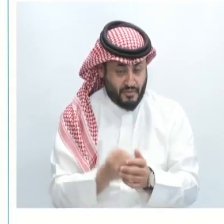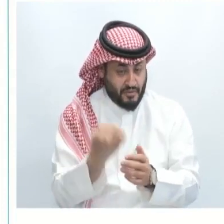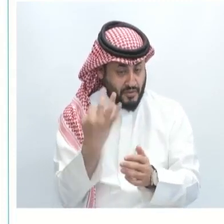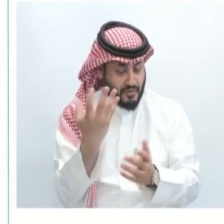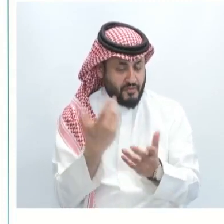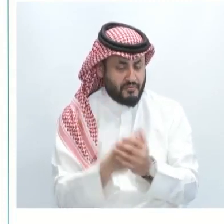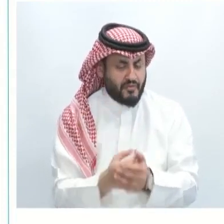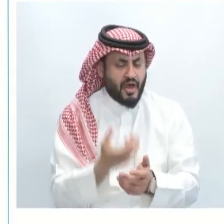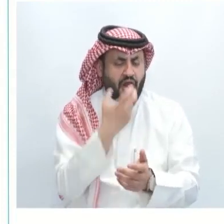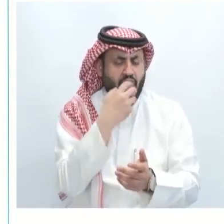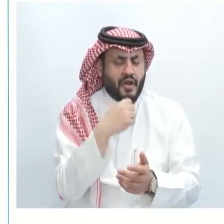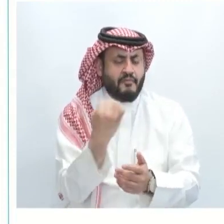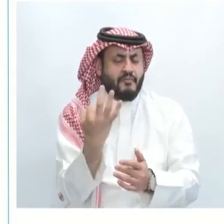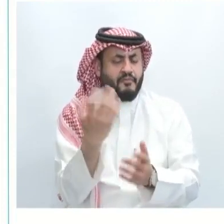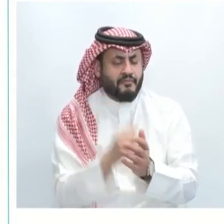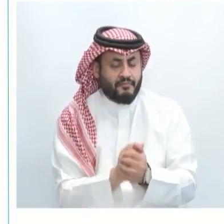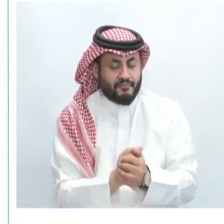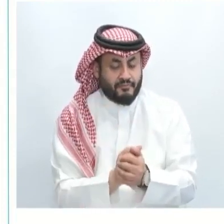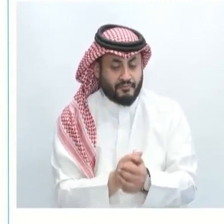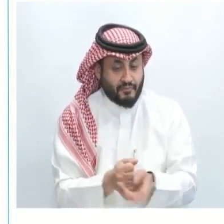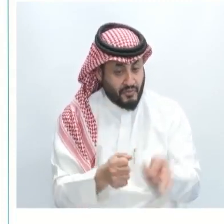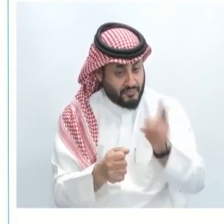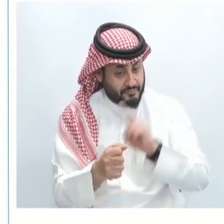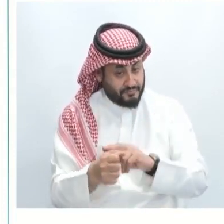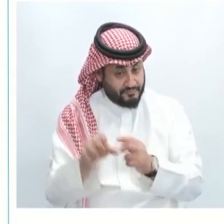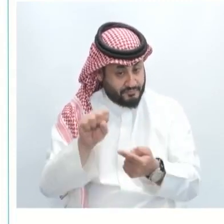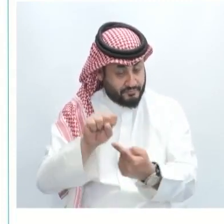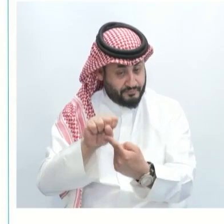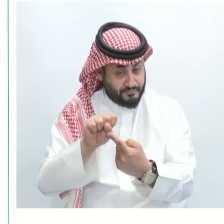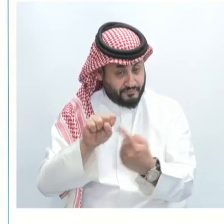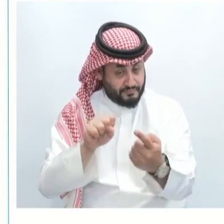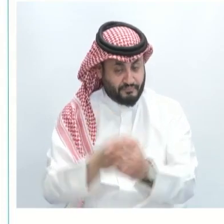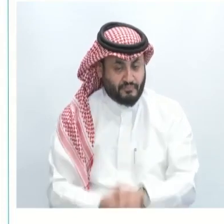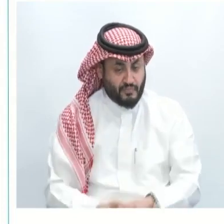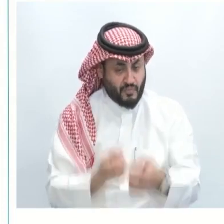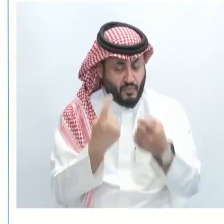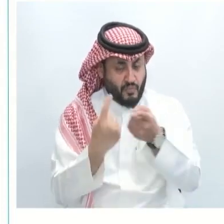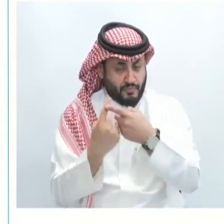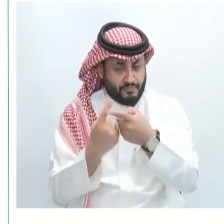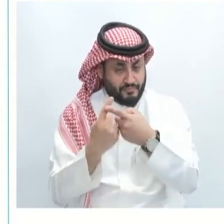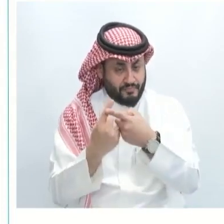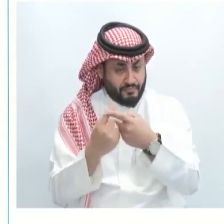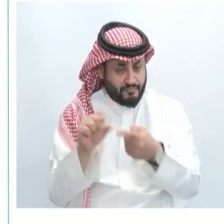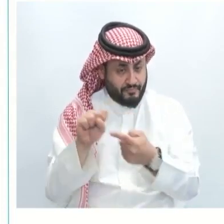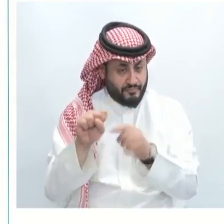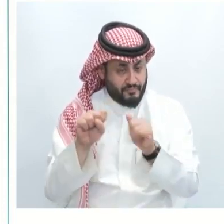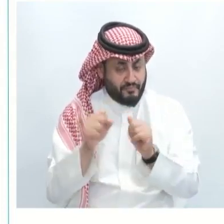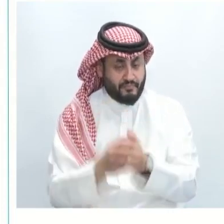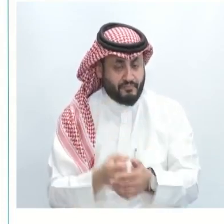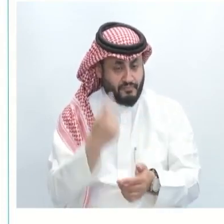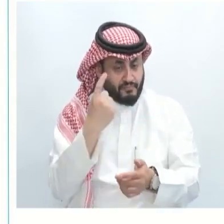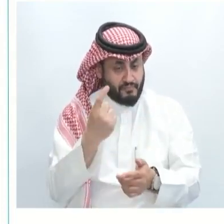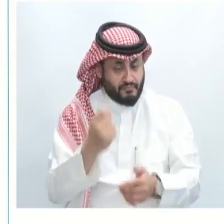food. For example, this is an apple. This is